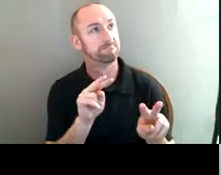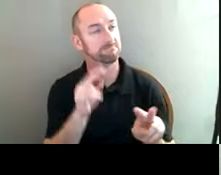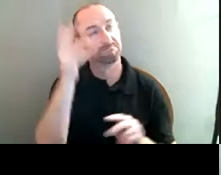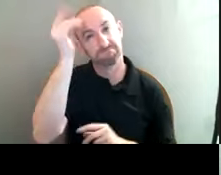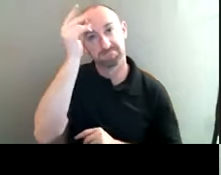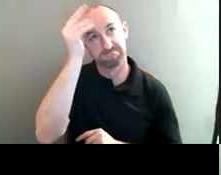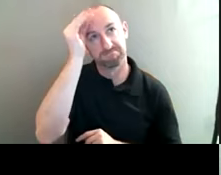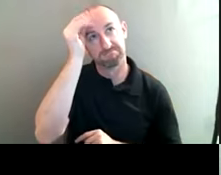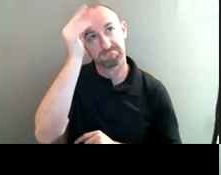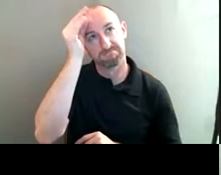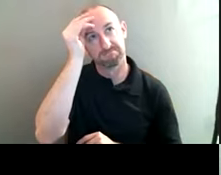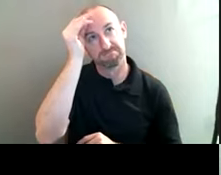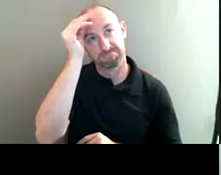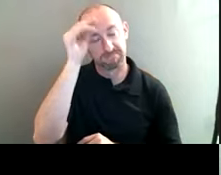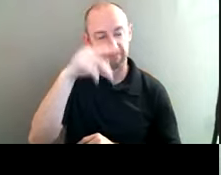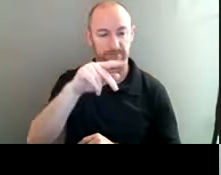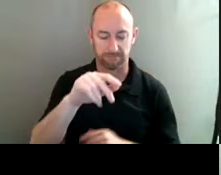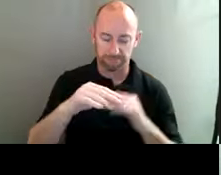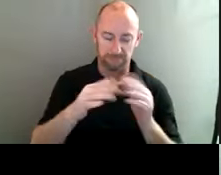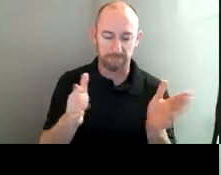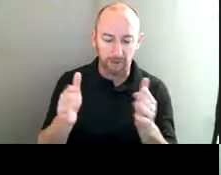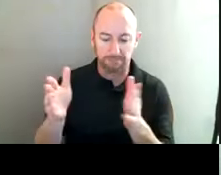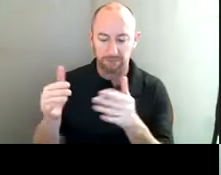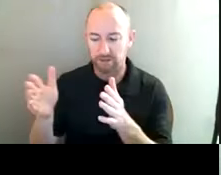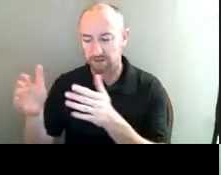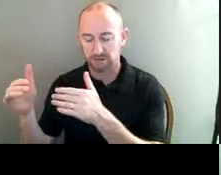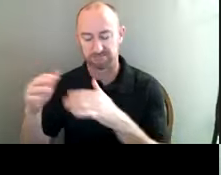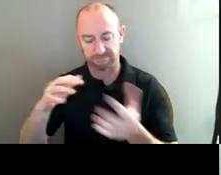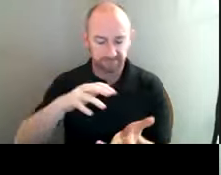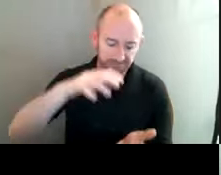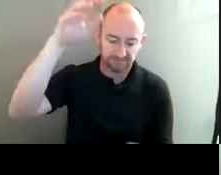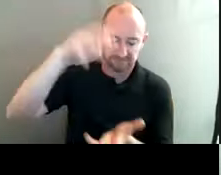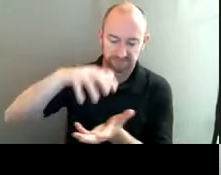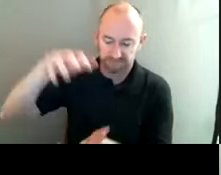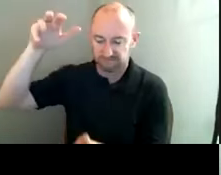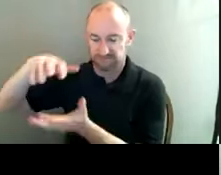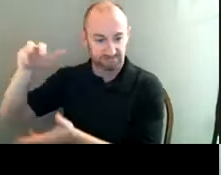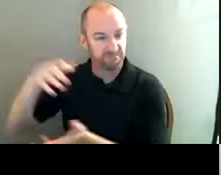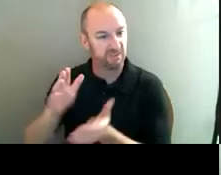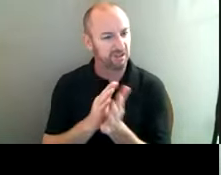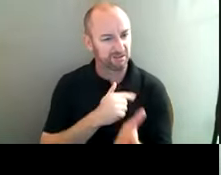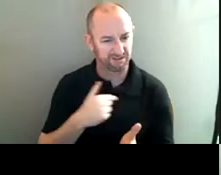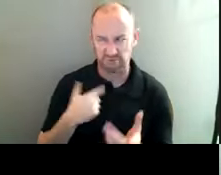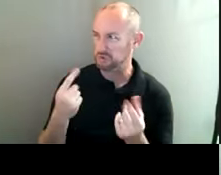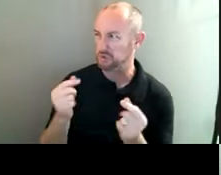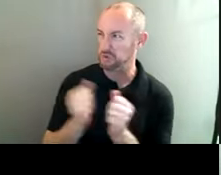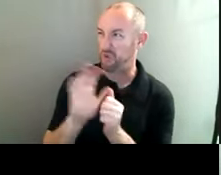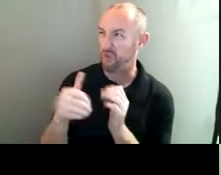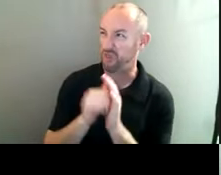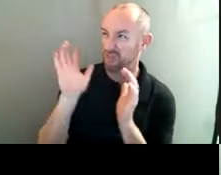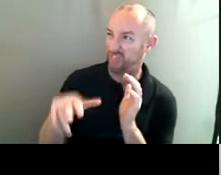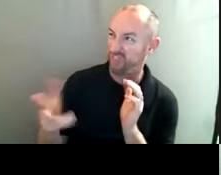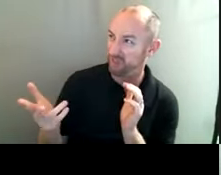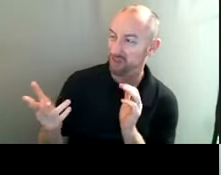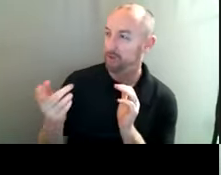all these rows and rows of pallets and boxes of samples, and said sort of incredulously, what do you do with all this stuff? And